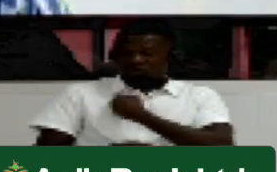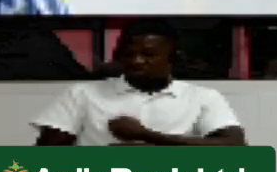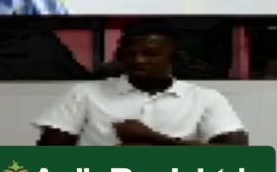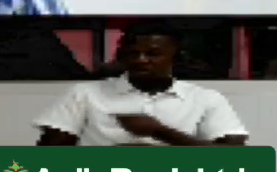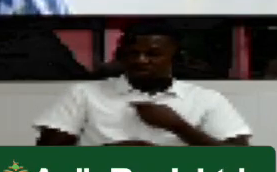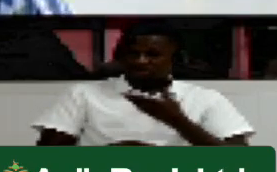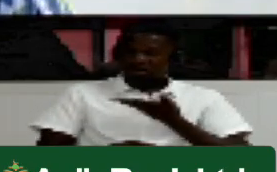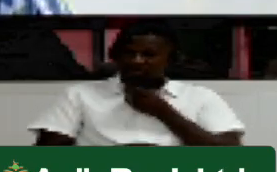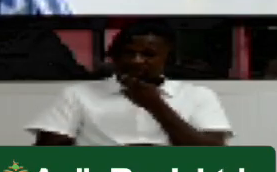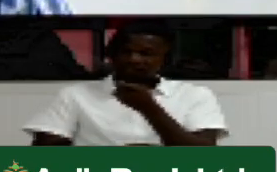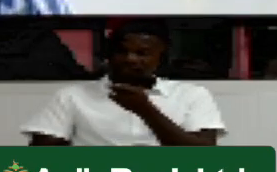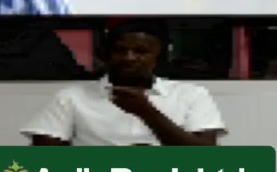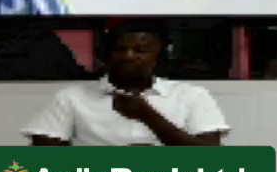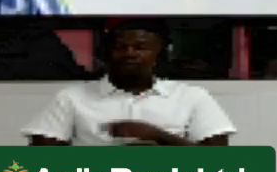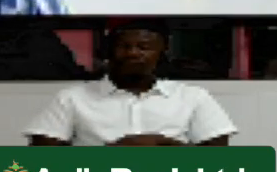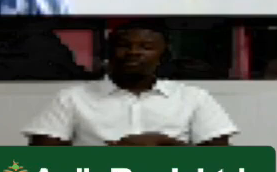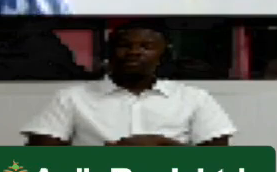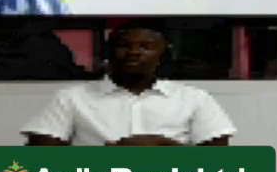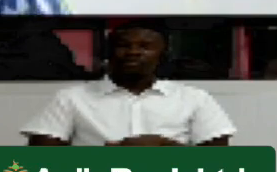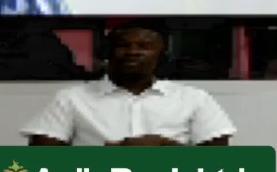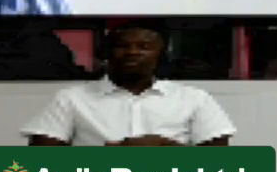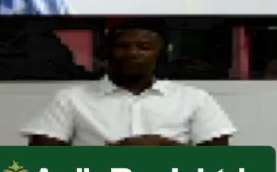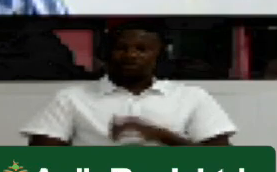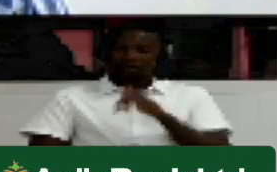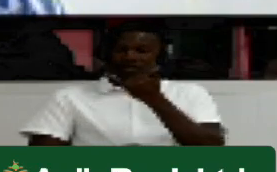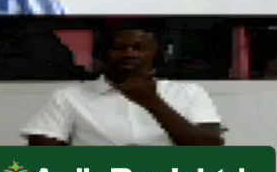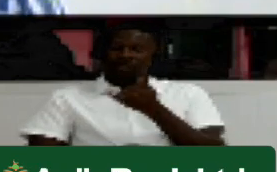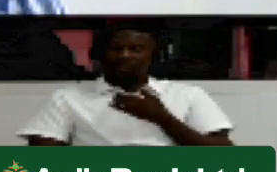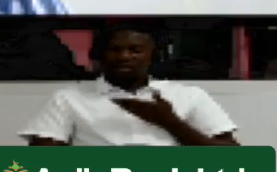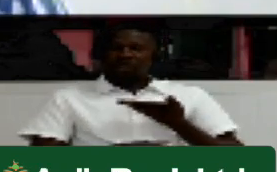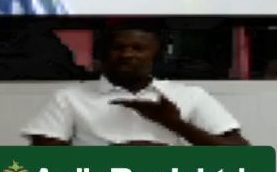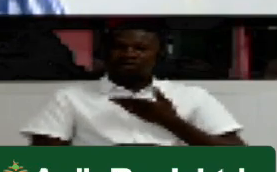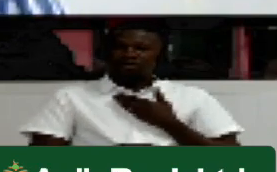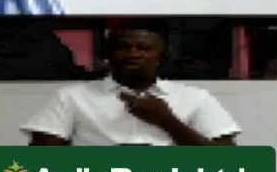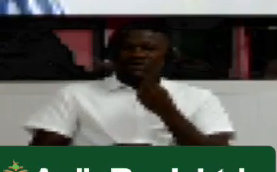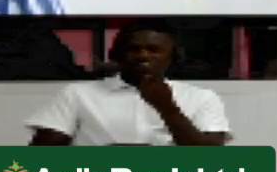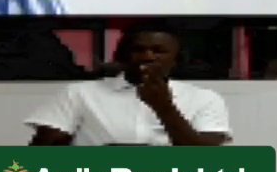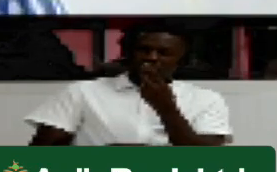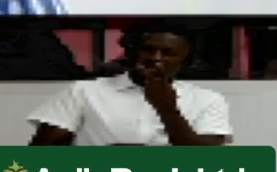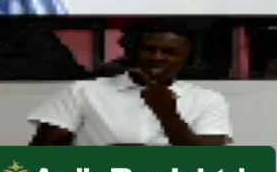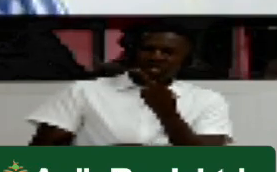I underwent another two or three operations.